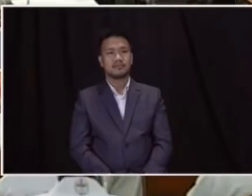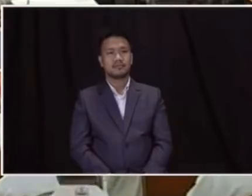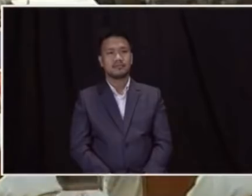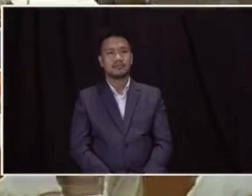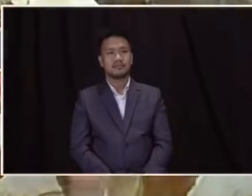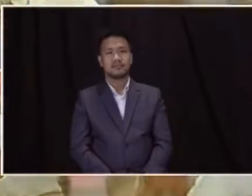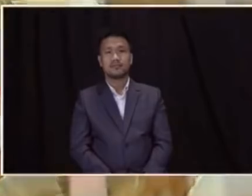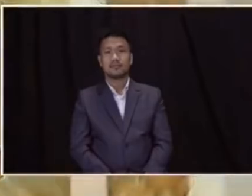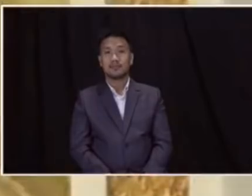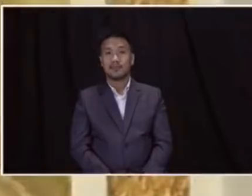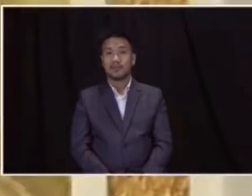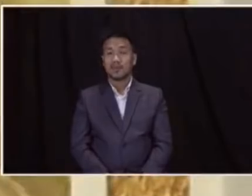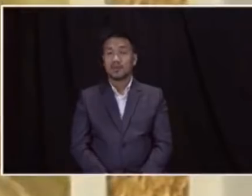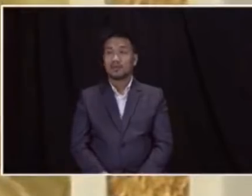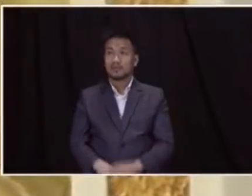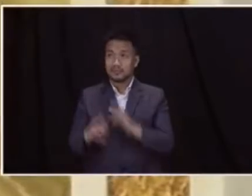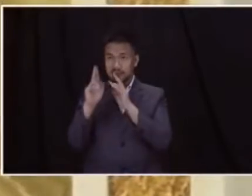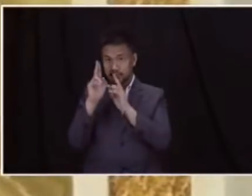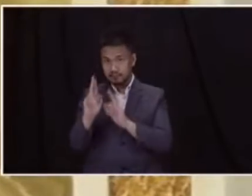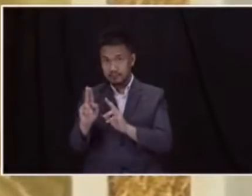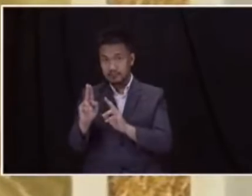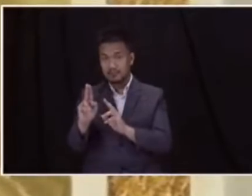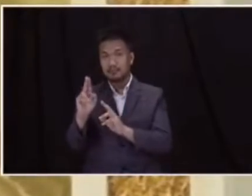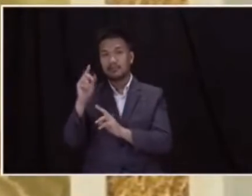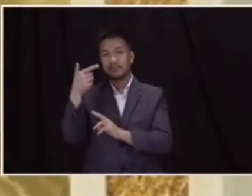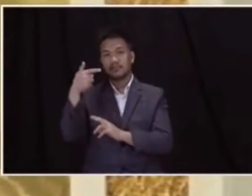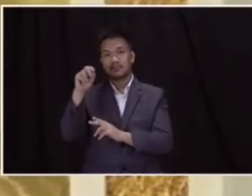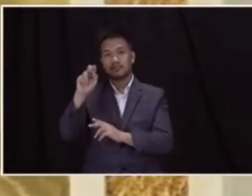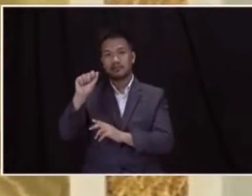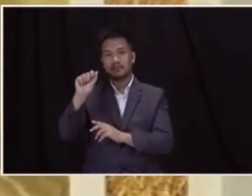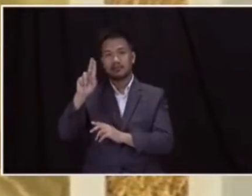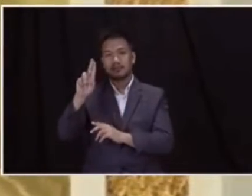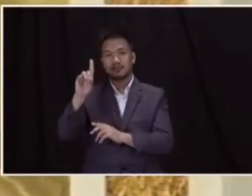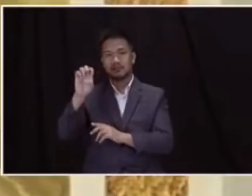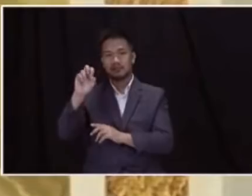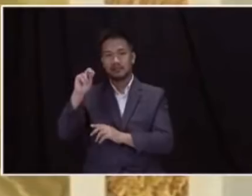His Eminence Gaudencio Cardinal Rosales,